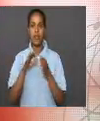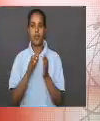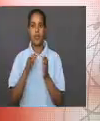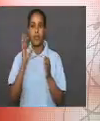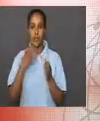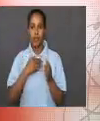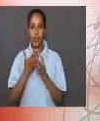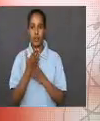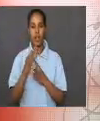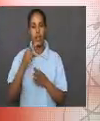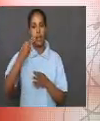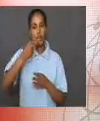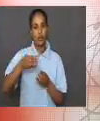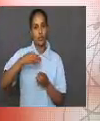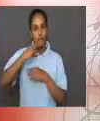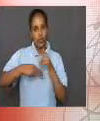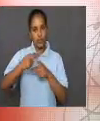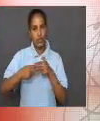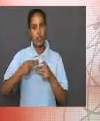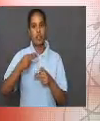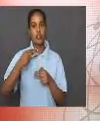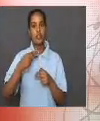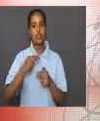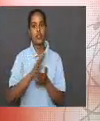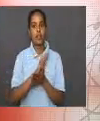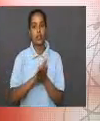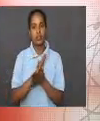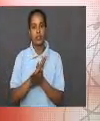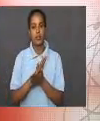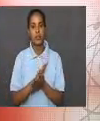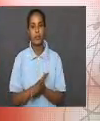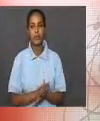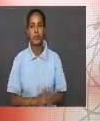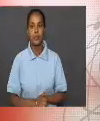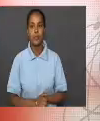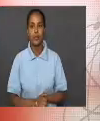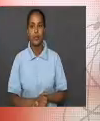by hydrogenation of glyceryl trioleate.